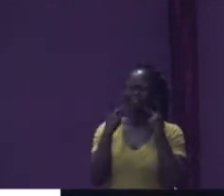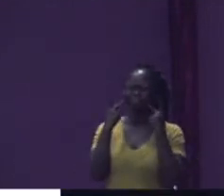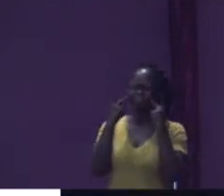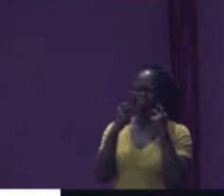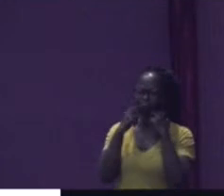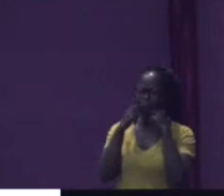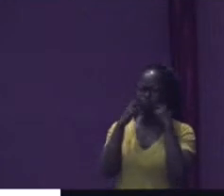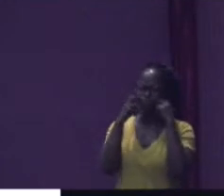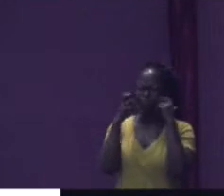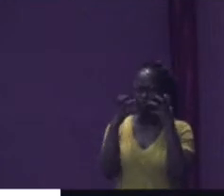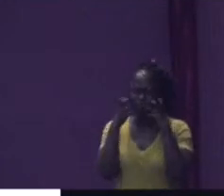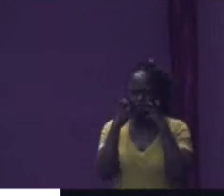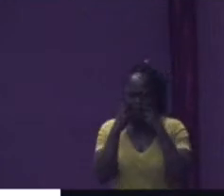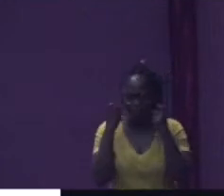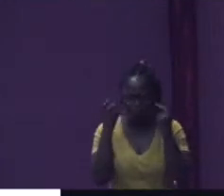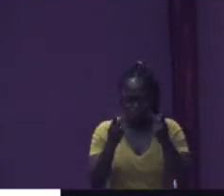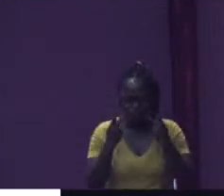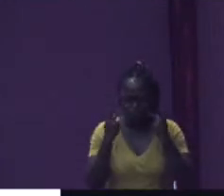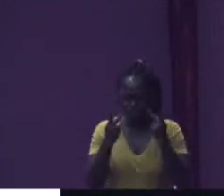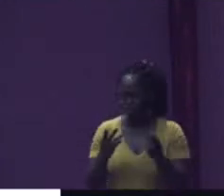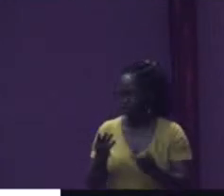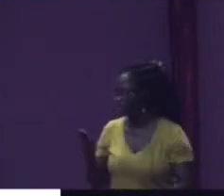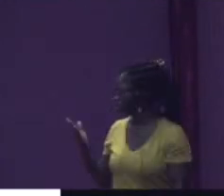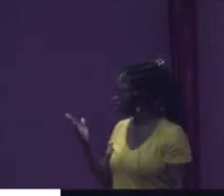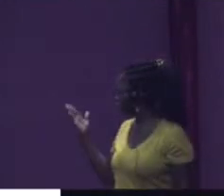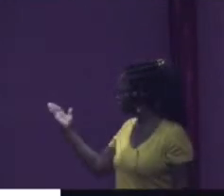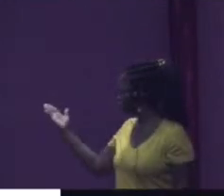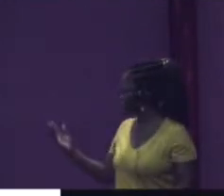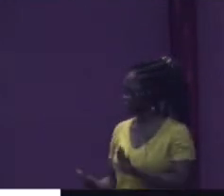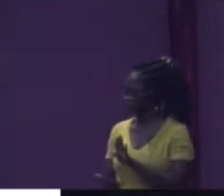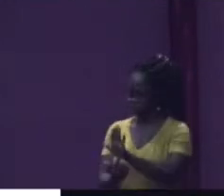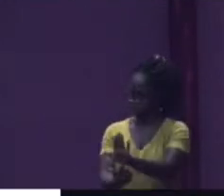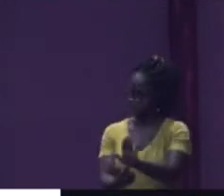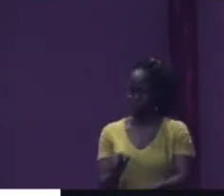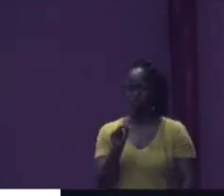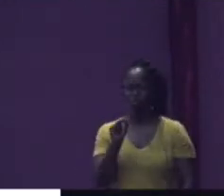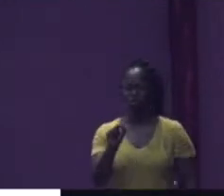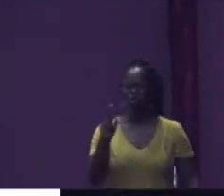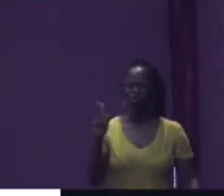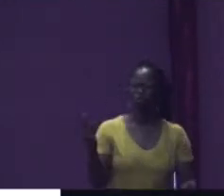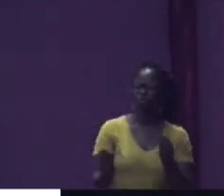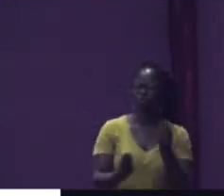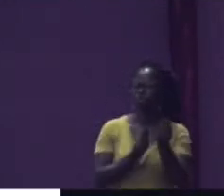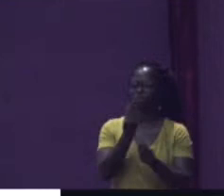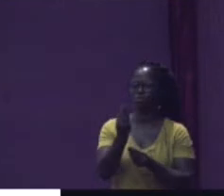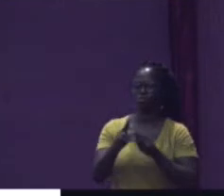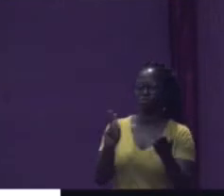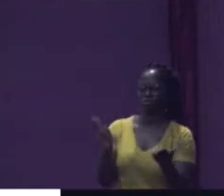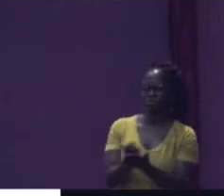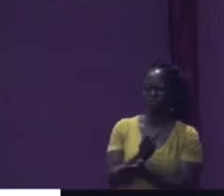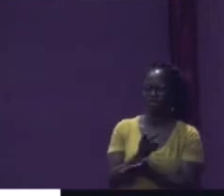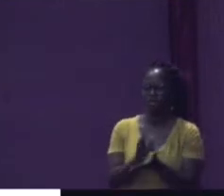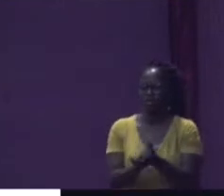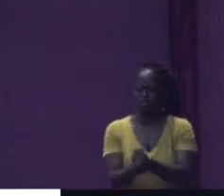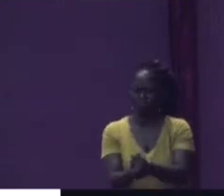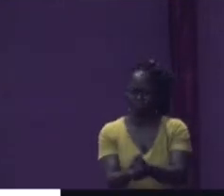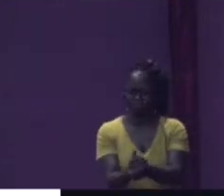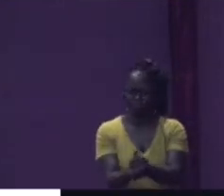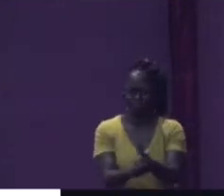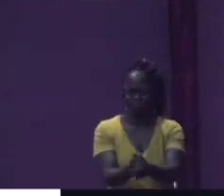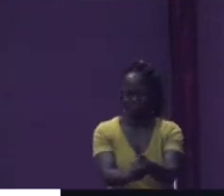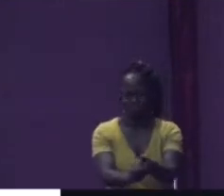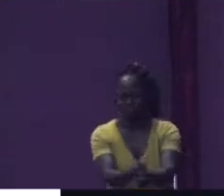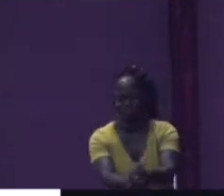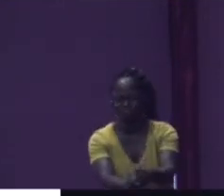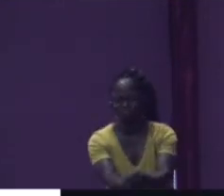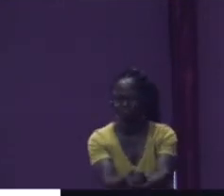So here she's showing her how to wash her hands, and she's demonstrating it. And